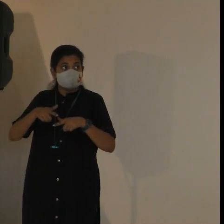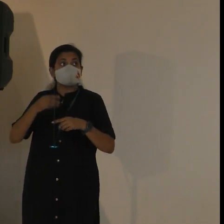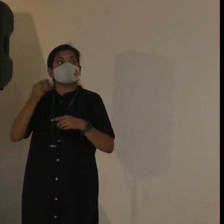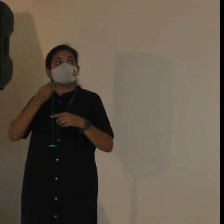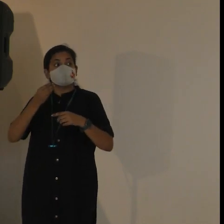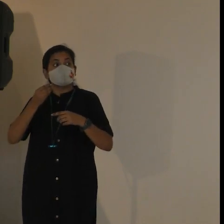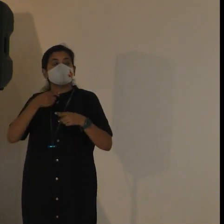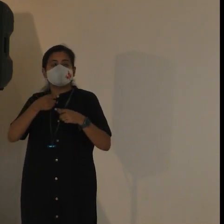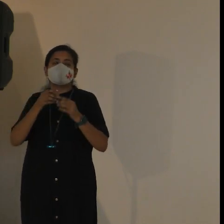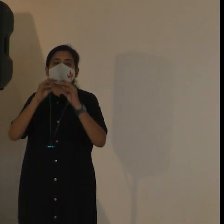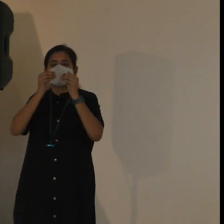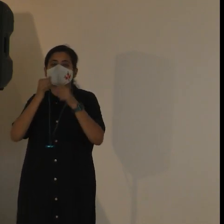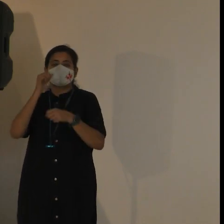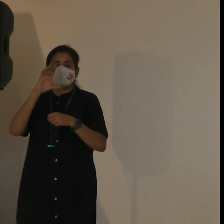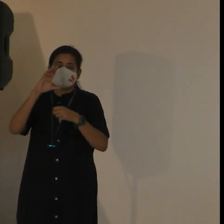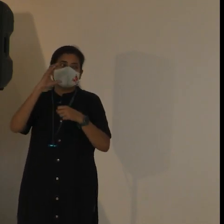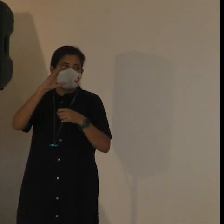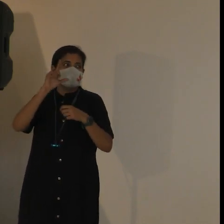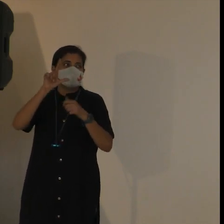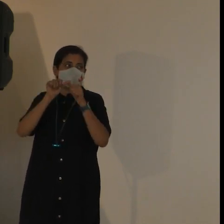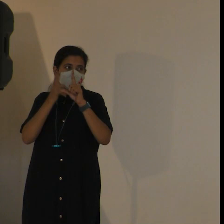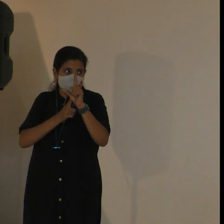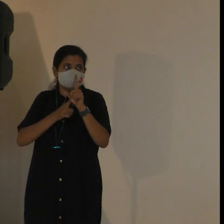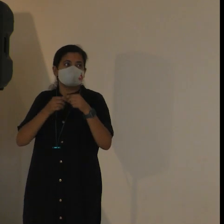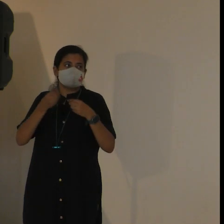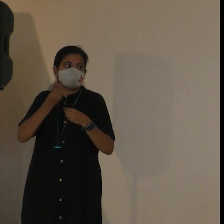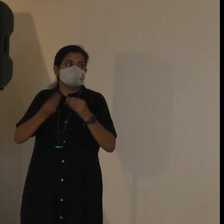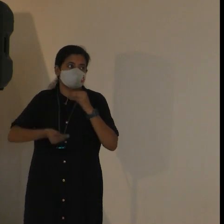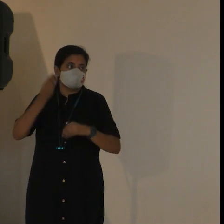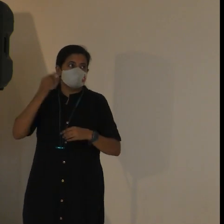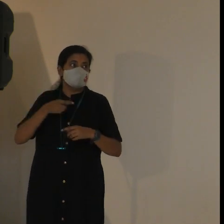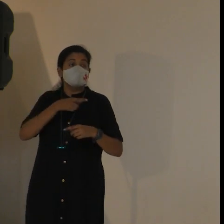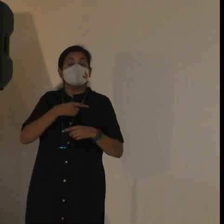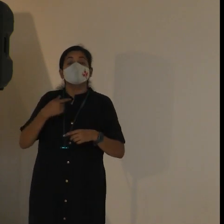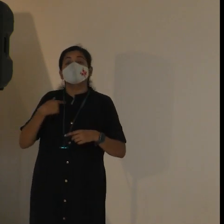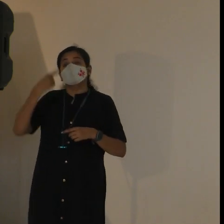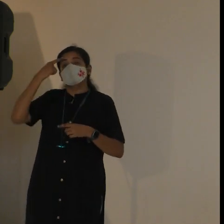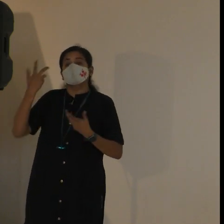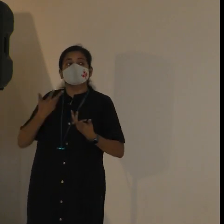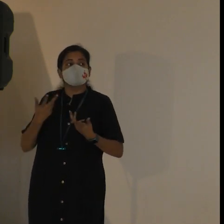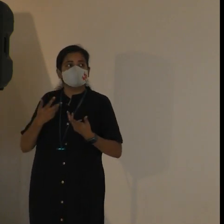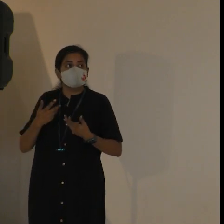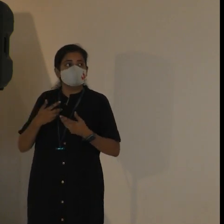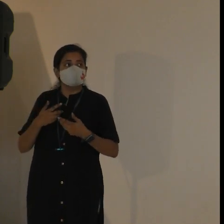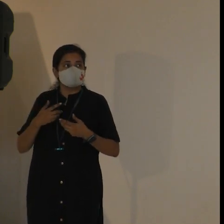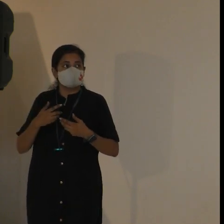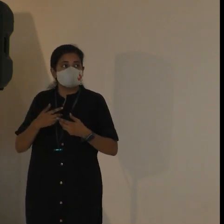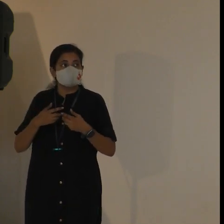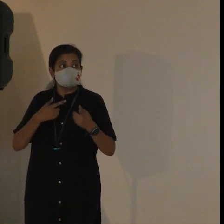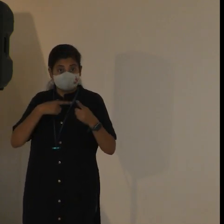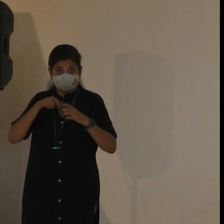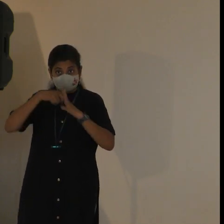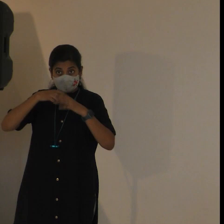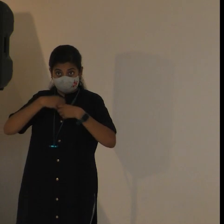double-sided tape and some clay. So that's it. That's mine. Yeah, and I think, as Kevin also pointed out, when you're making